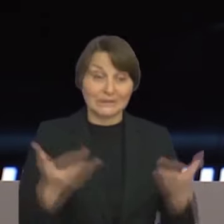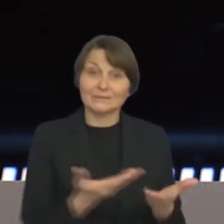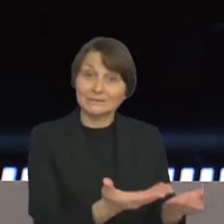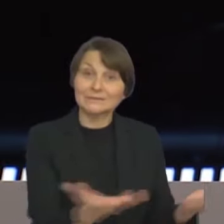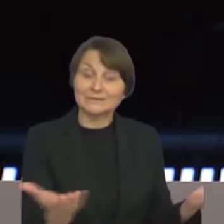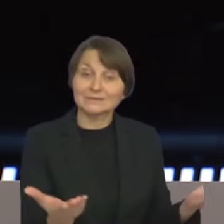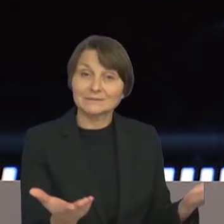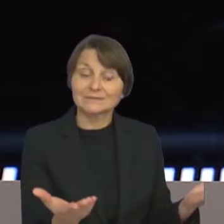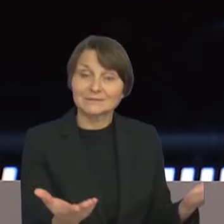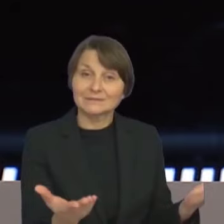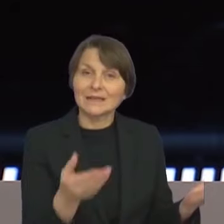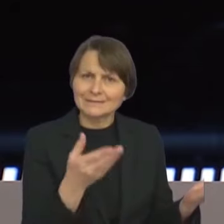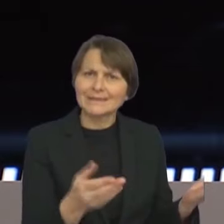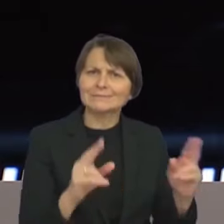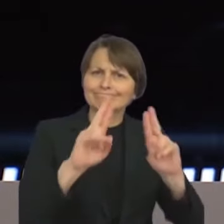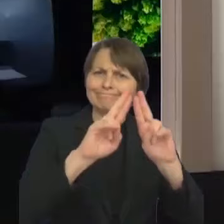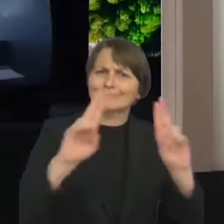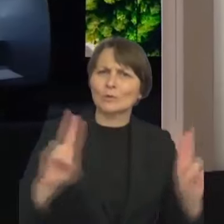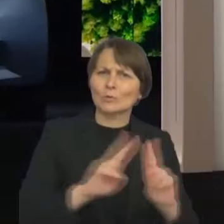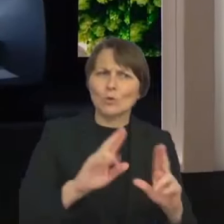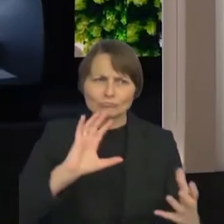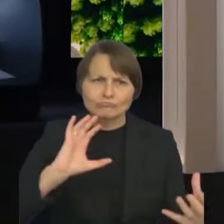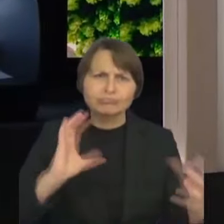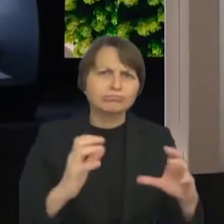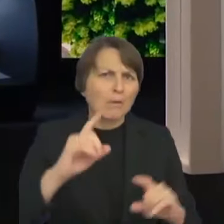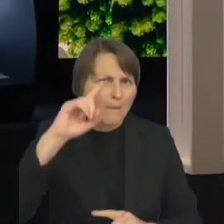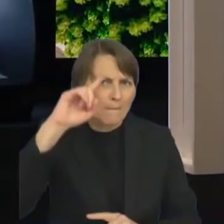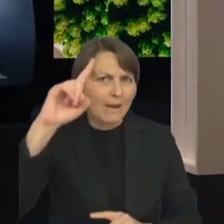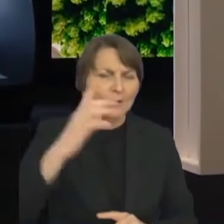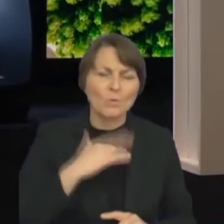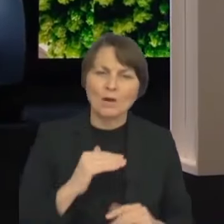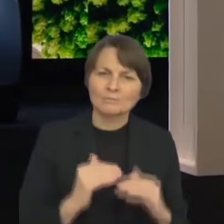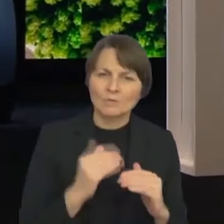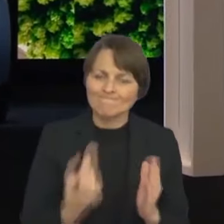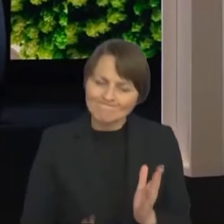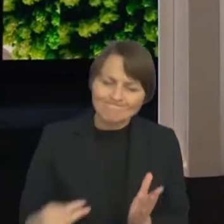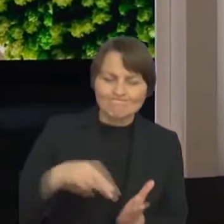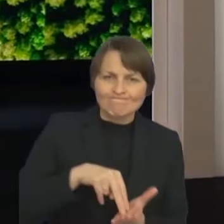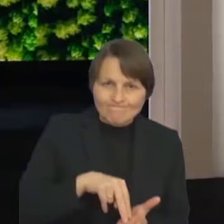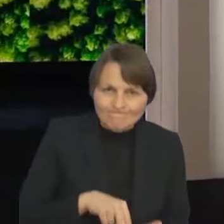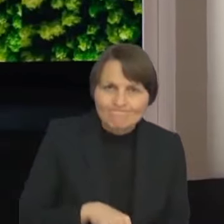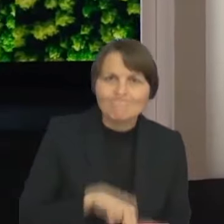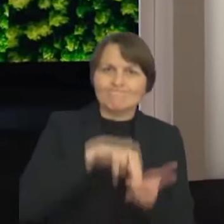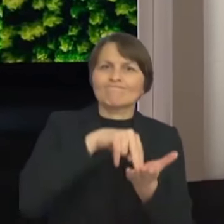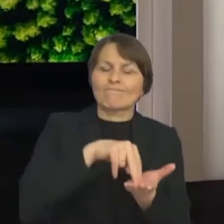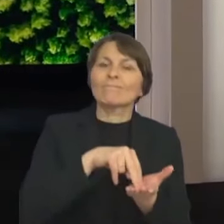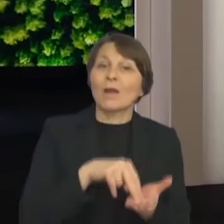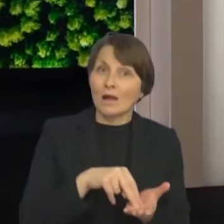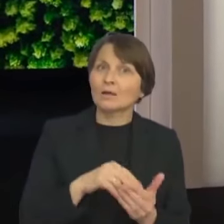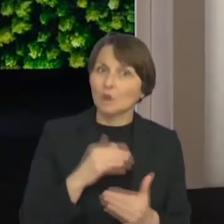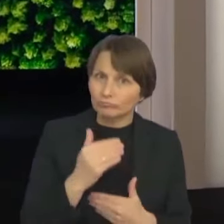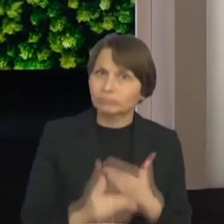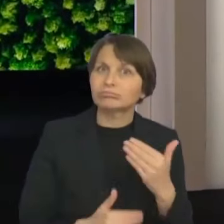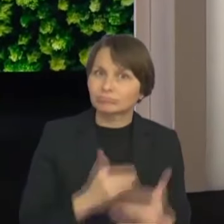for this revolution plan, especially for resurrection, is really moving forward well. We've already said this